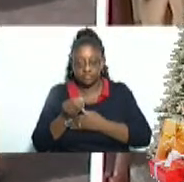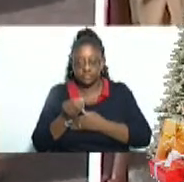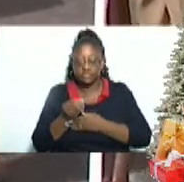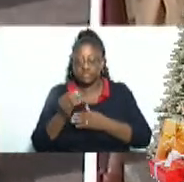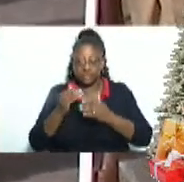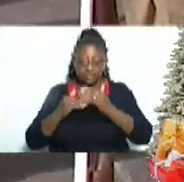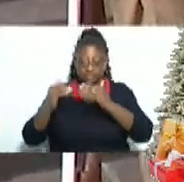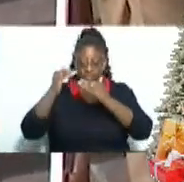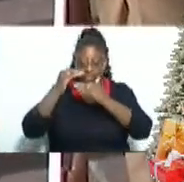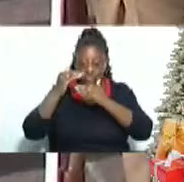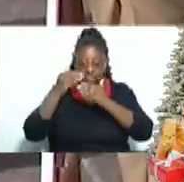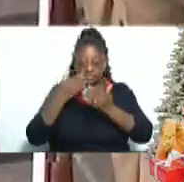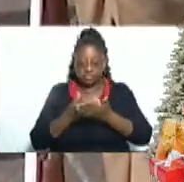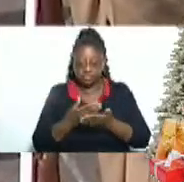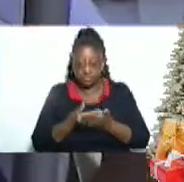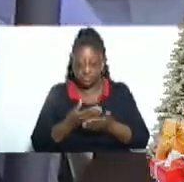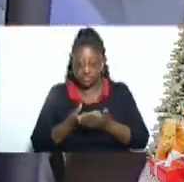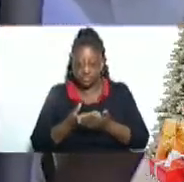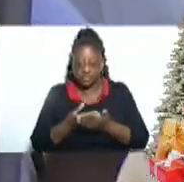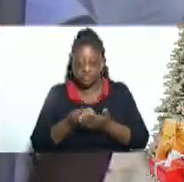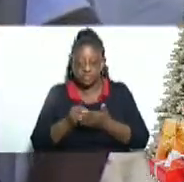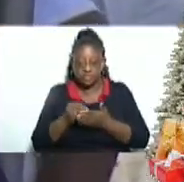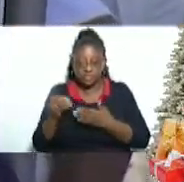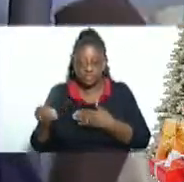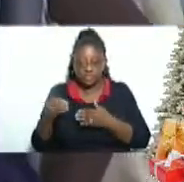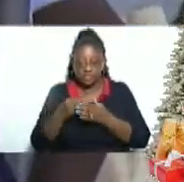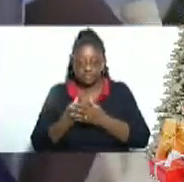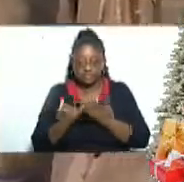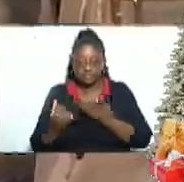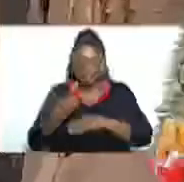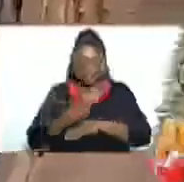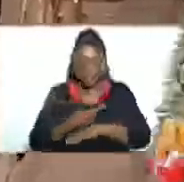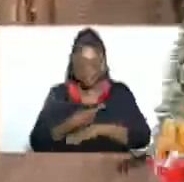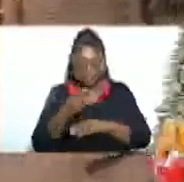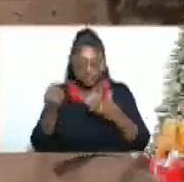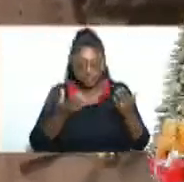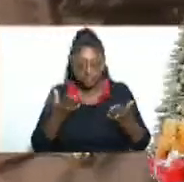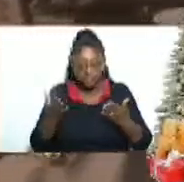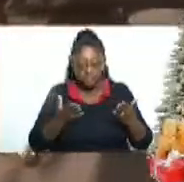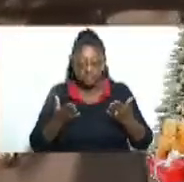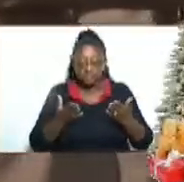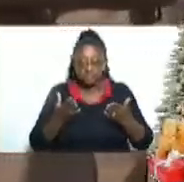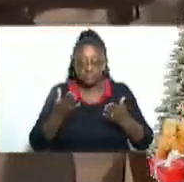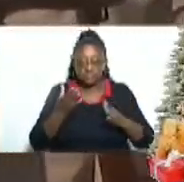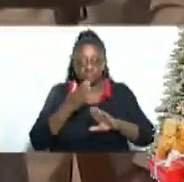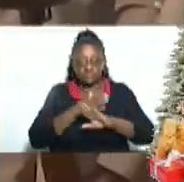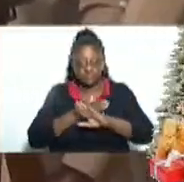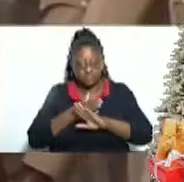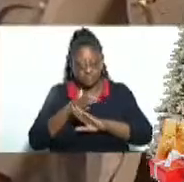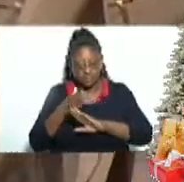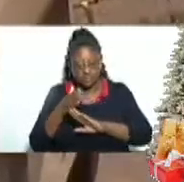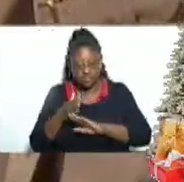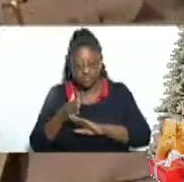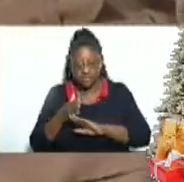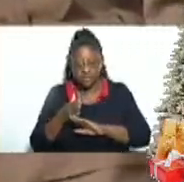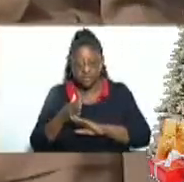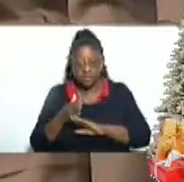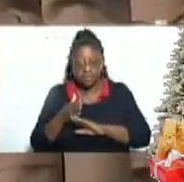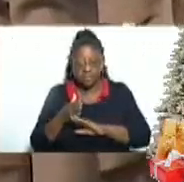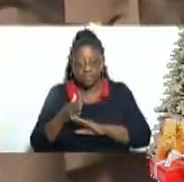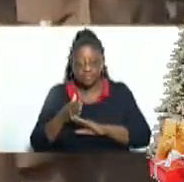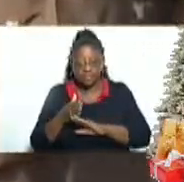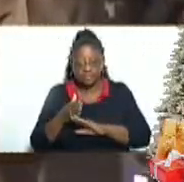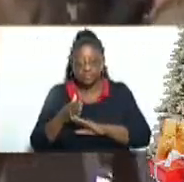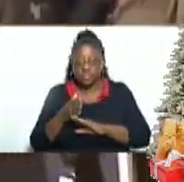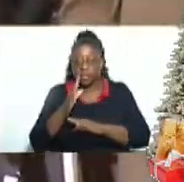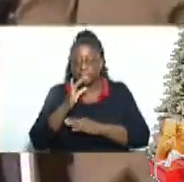salaries. To date, the service has been increased. The service has been increased